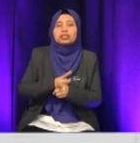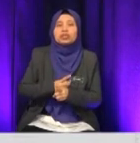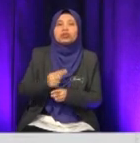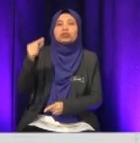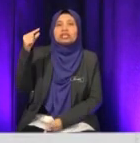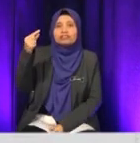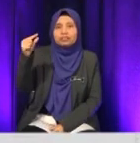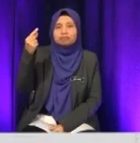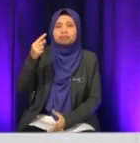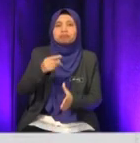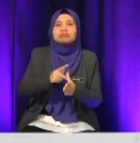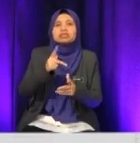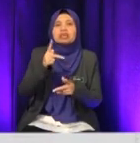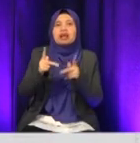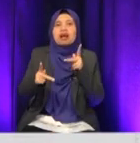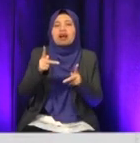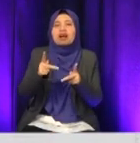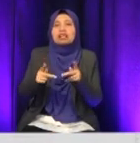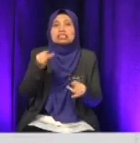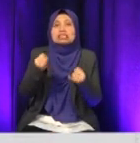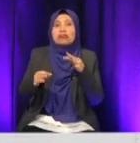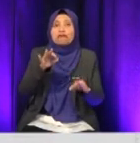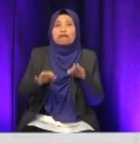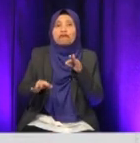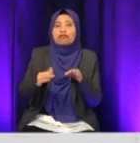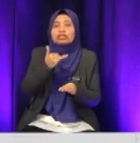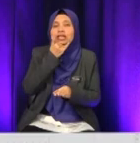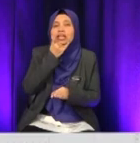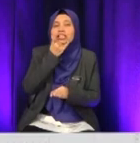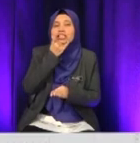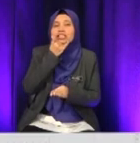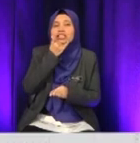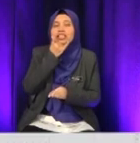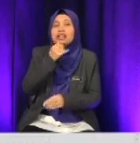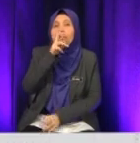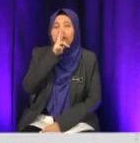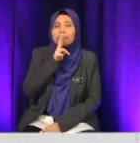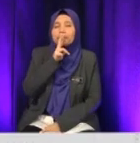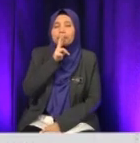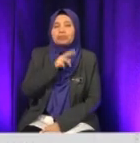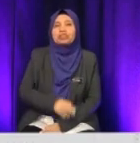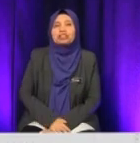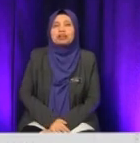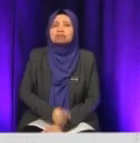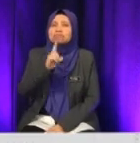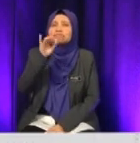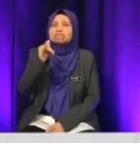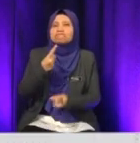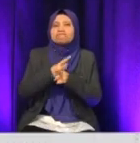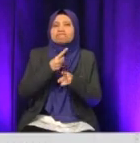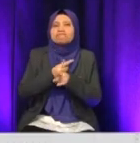card. So one red card here, two red card, three, four. What do you think, Divya? Is it correct or